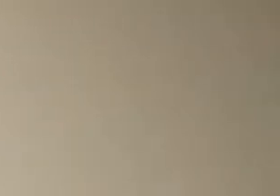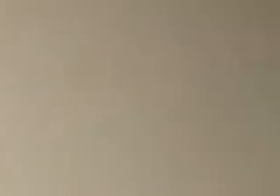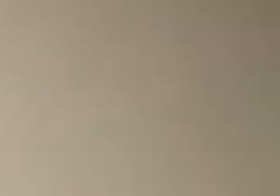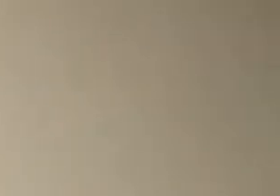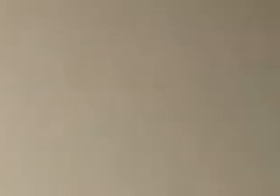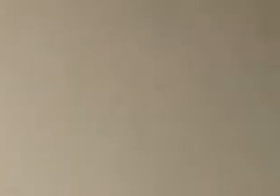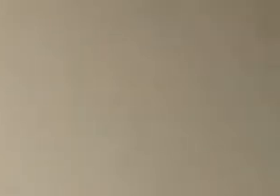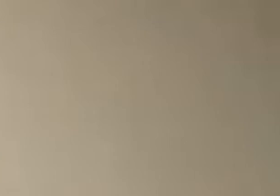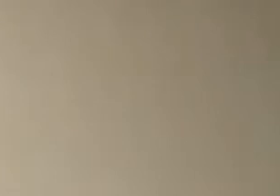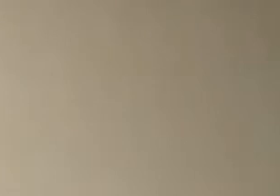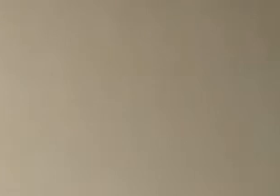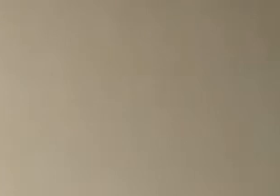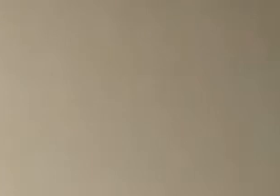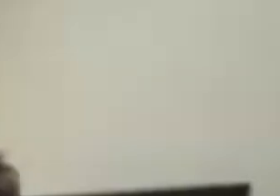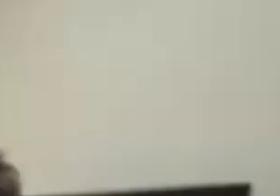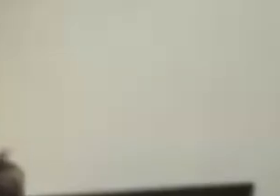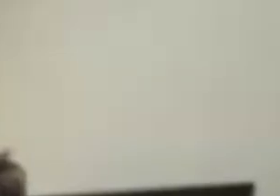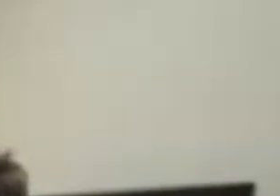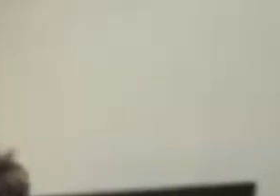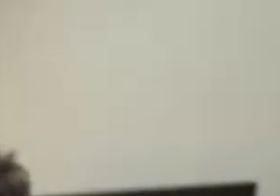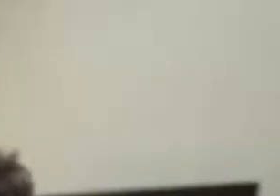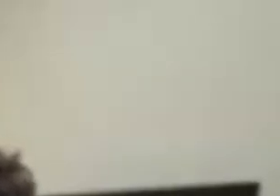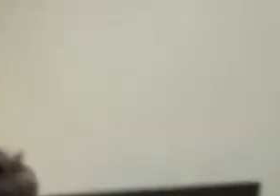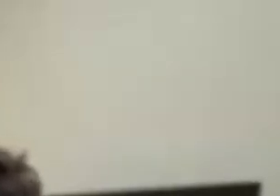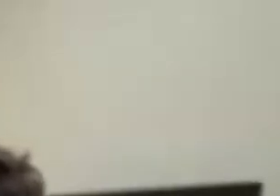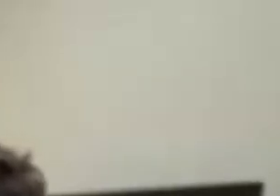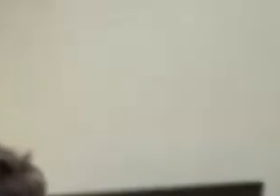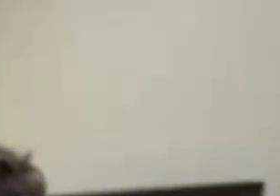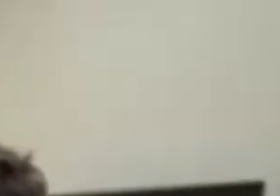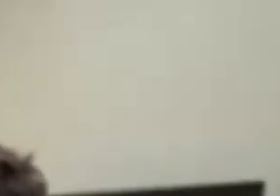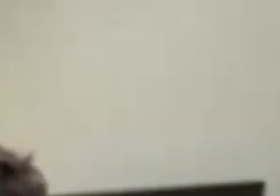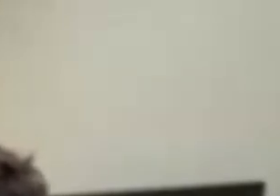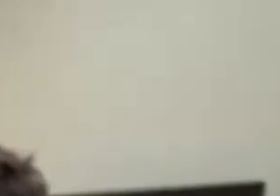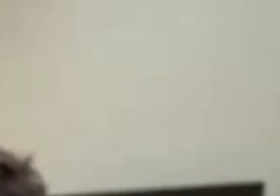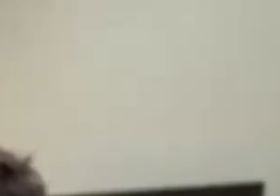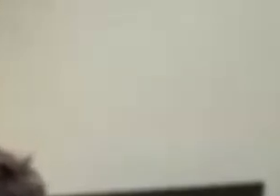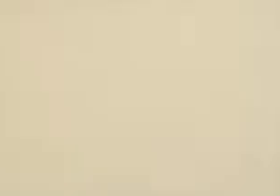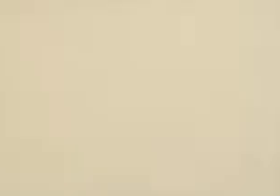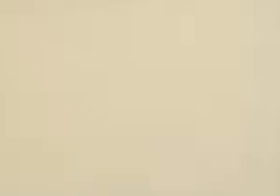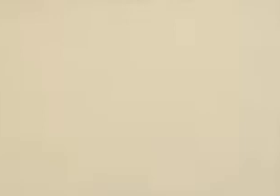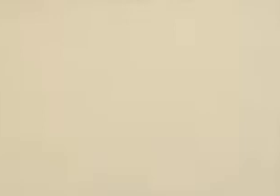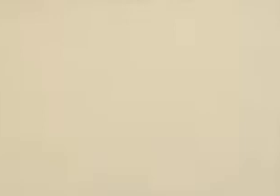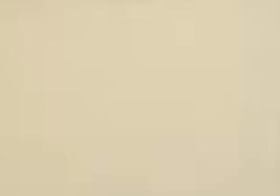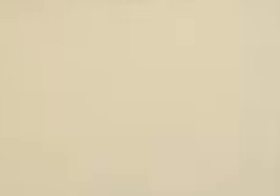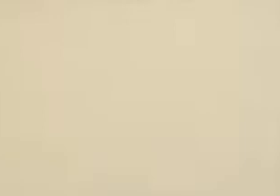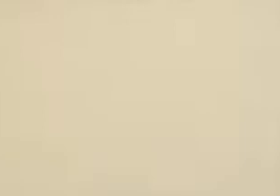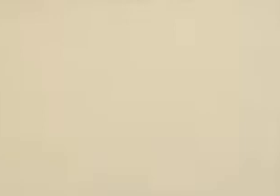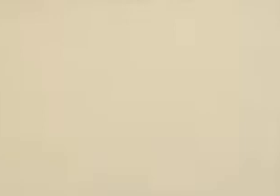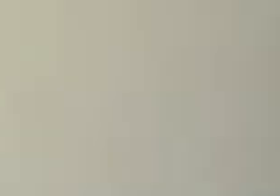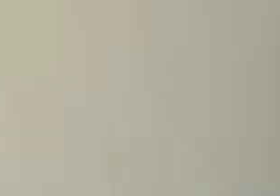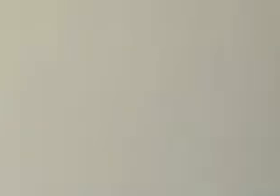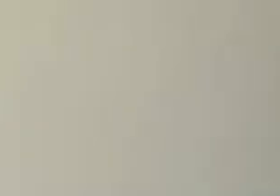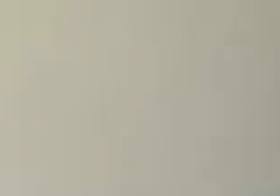more symmetric loading. As a manual example, Avid can also be set up with independent resistance control.